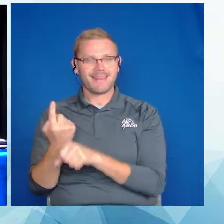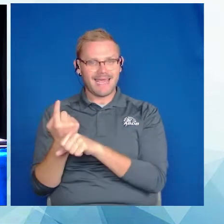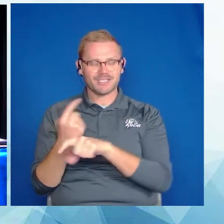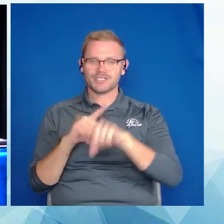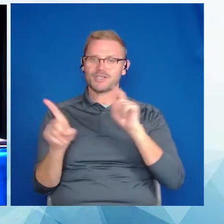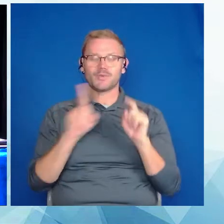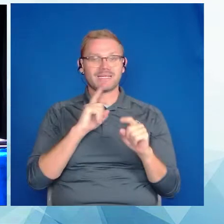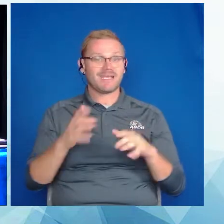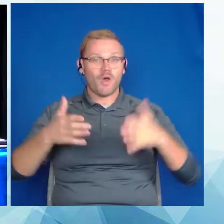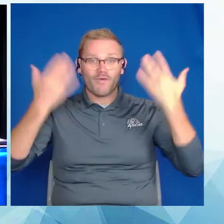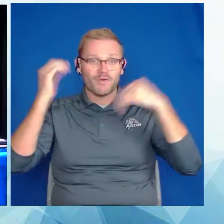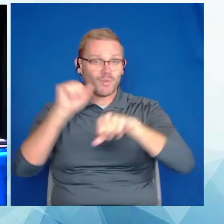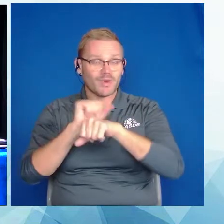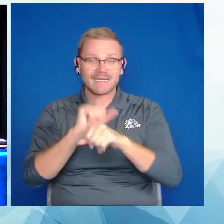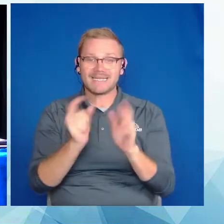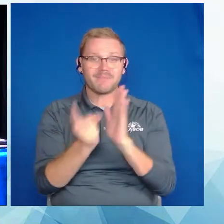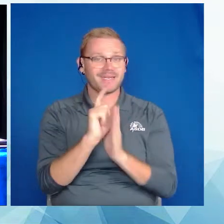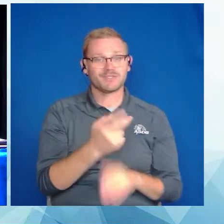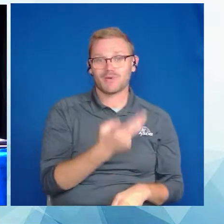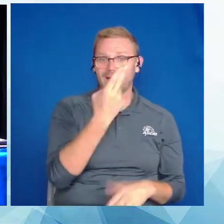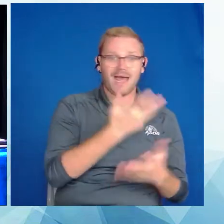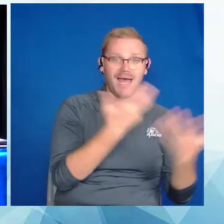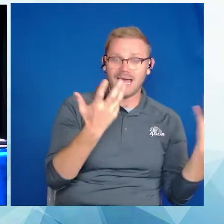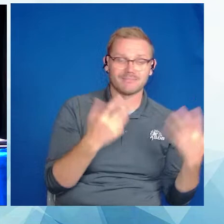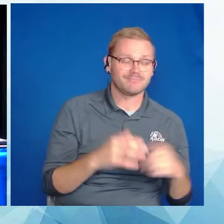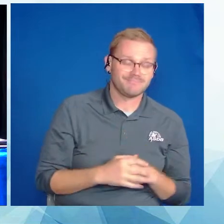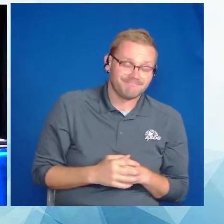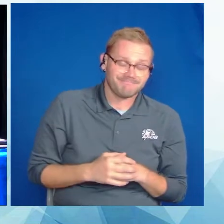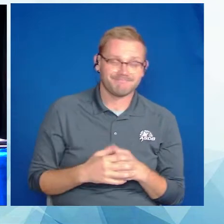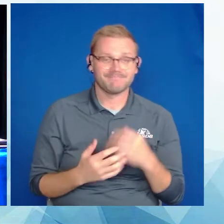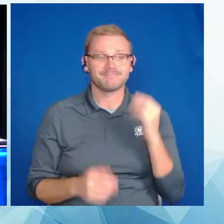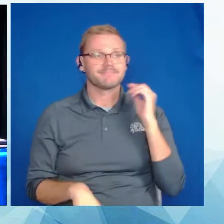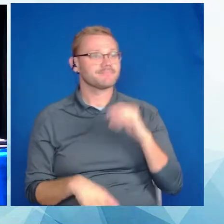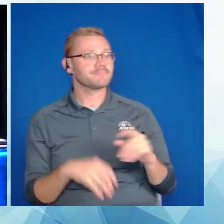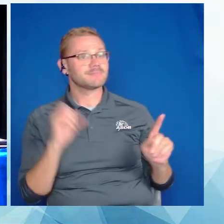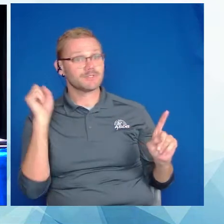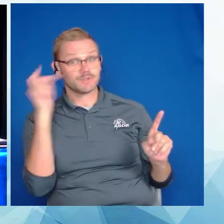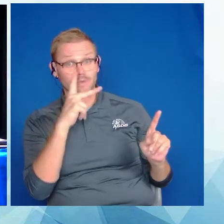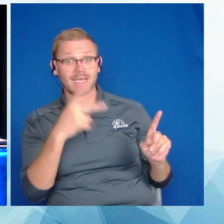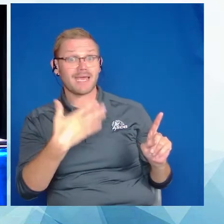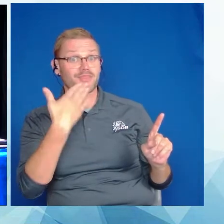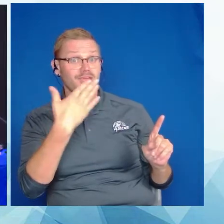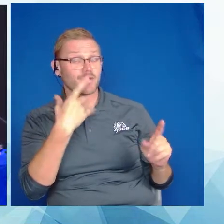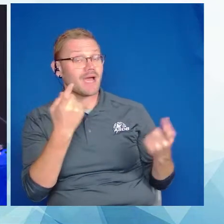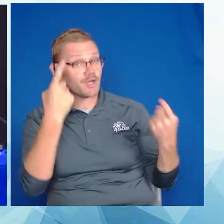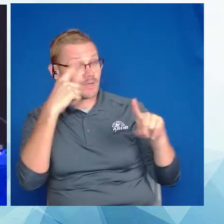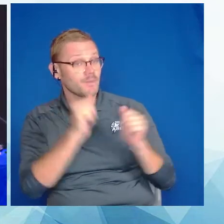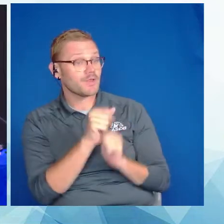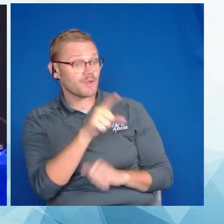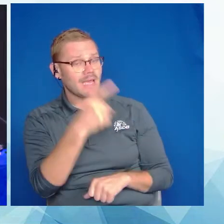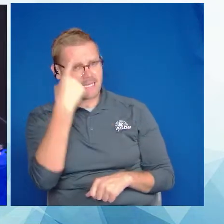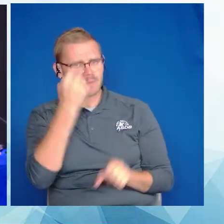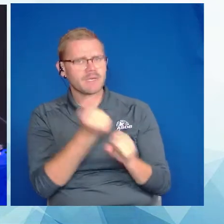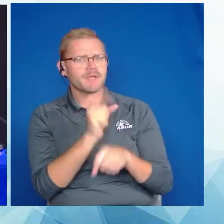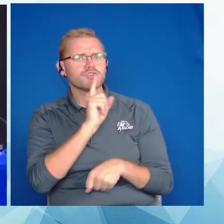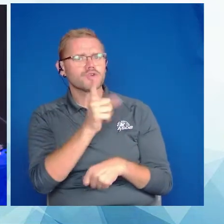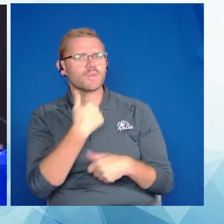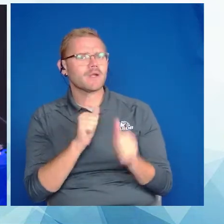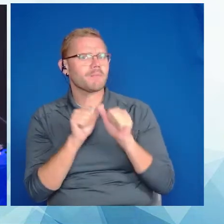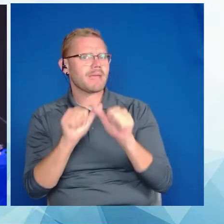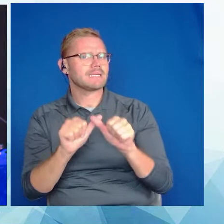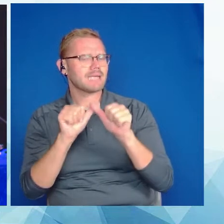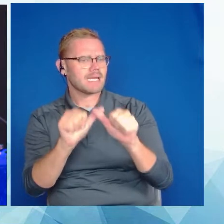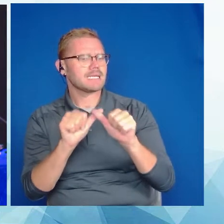being overworked and the minutes were too high. So, and thank you. I would agree with that. I think we need to make sure that we're